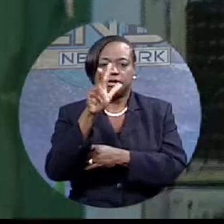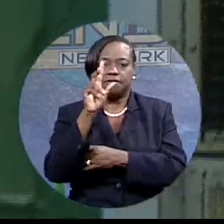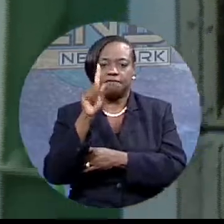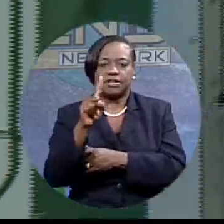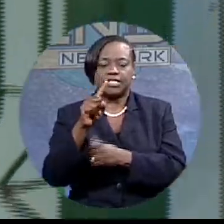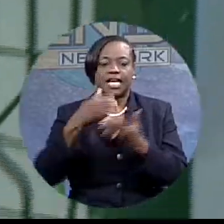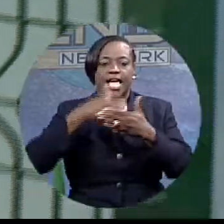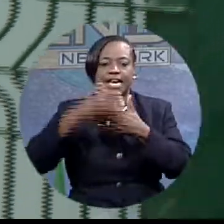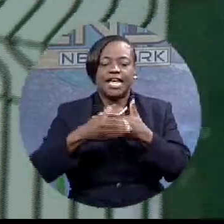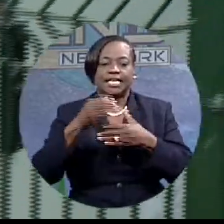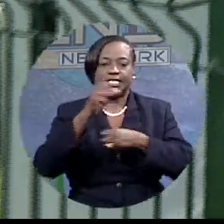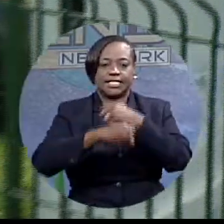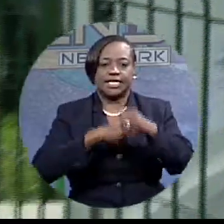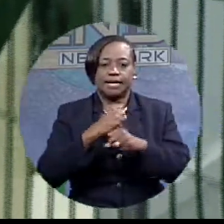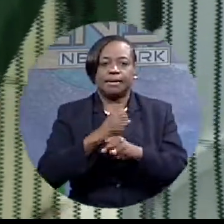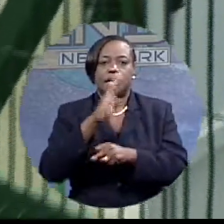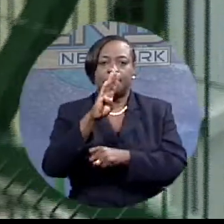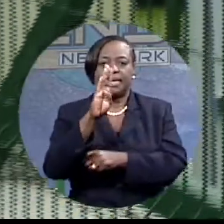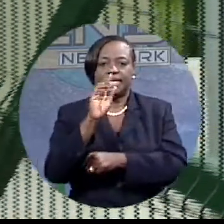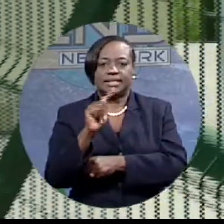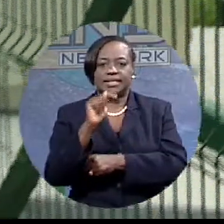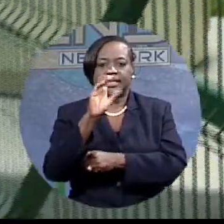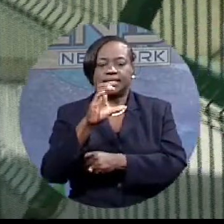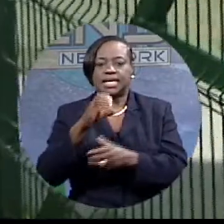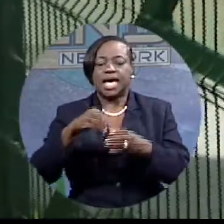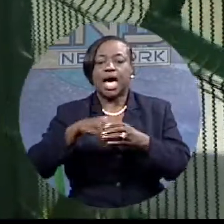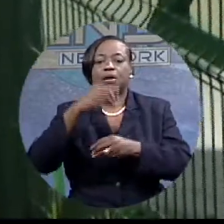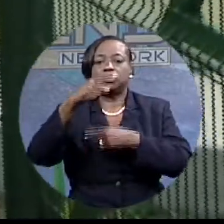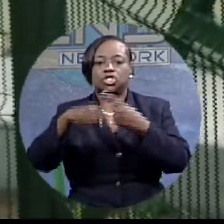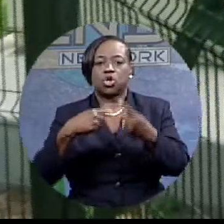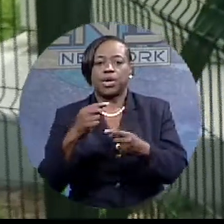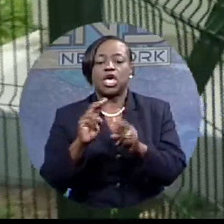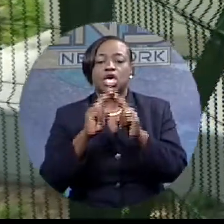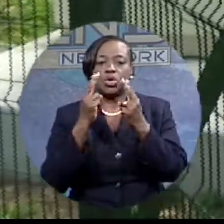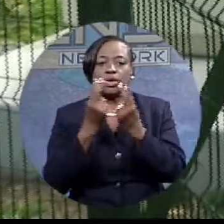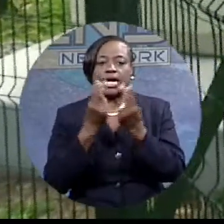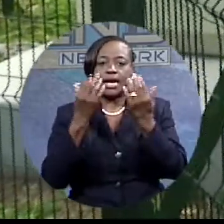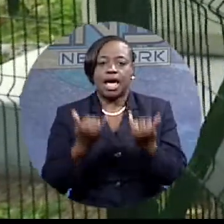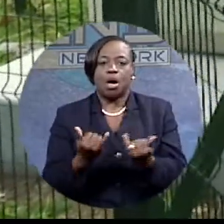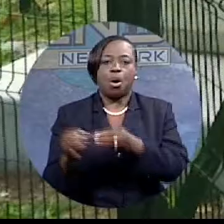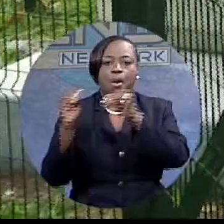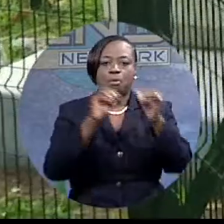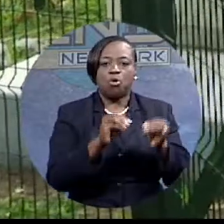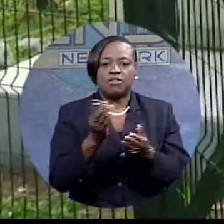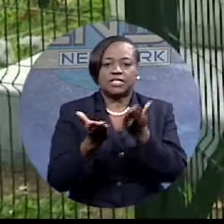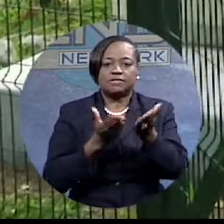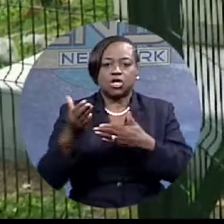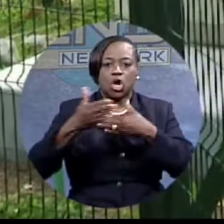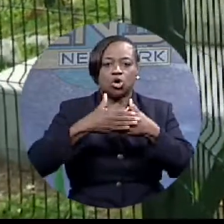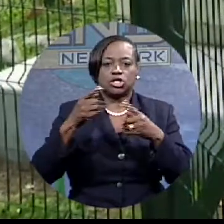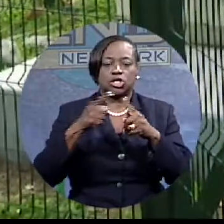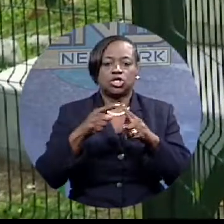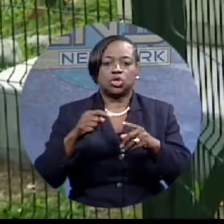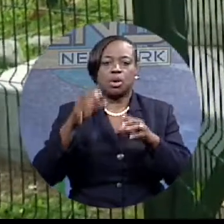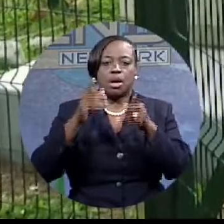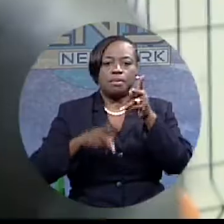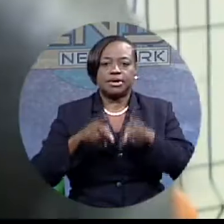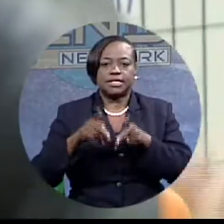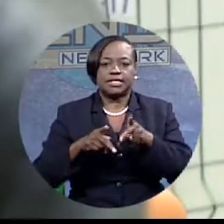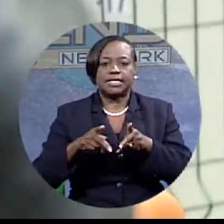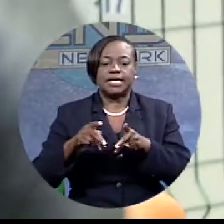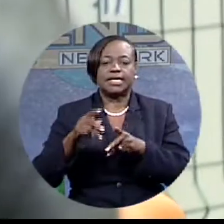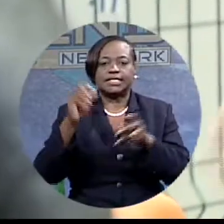Meantime, BTC's outdoor units allows the company to move its service closer to customers while ensuring that the system is always up and